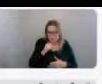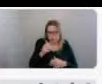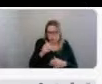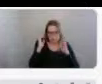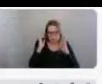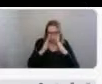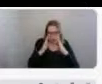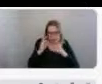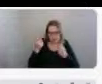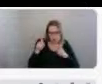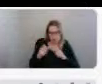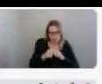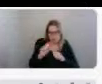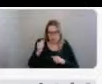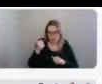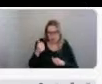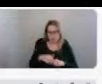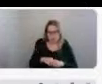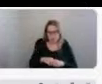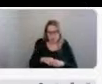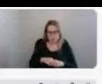i agree with my other